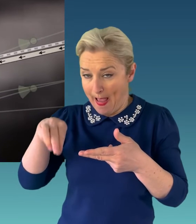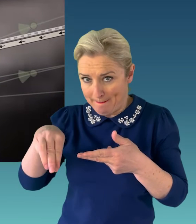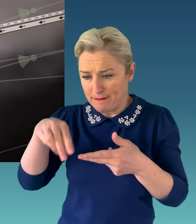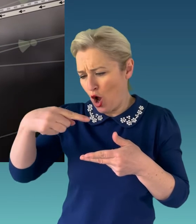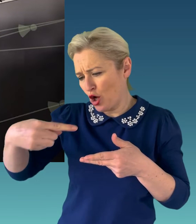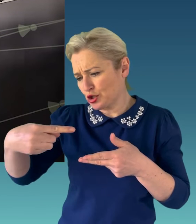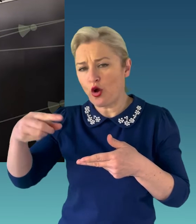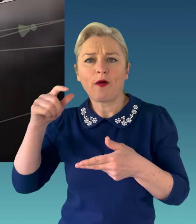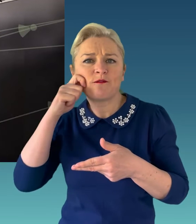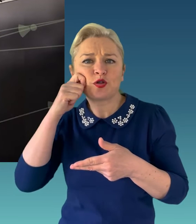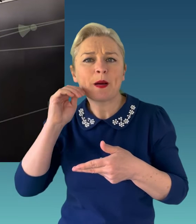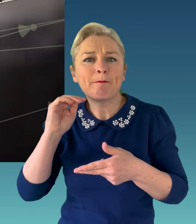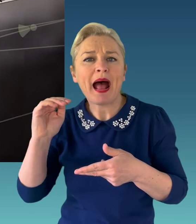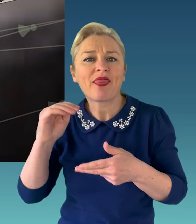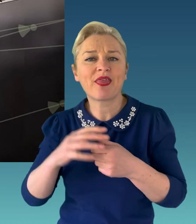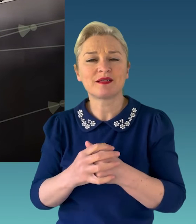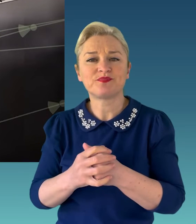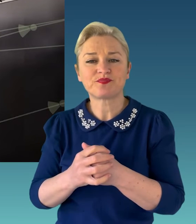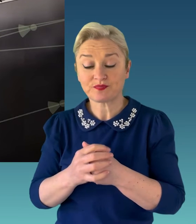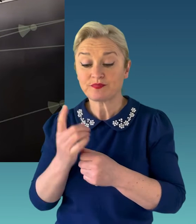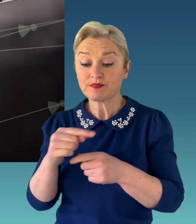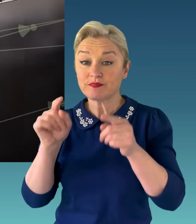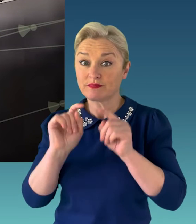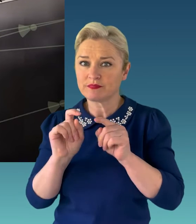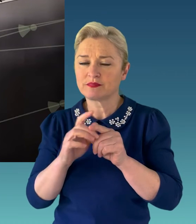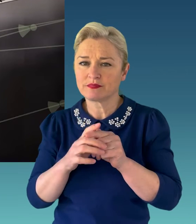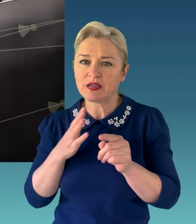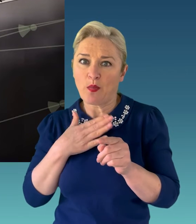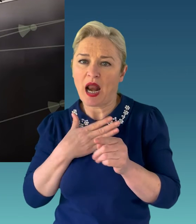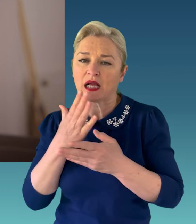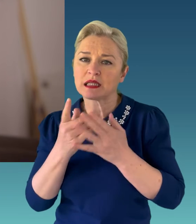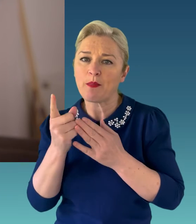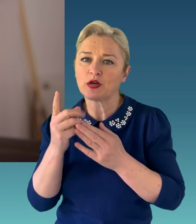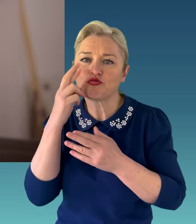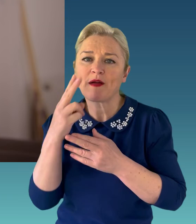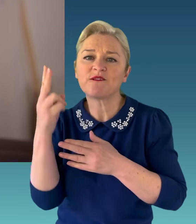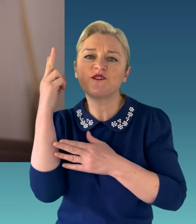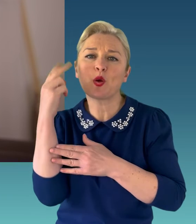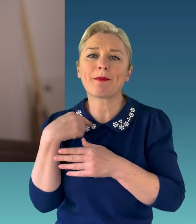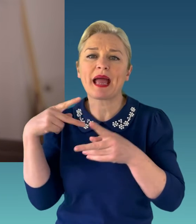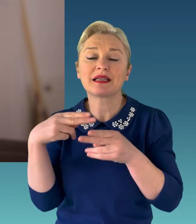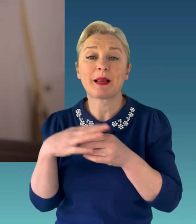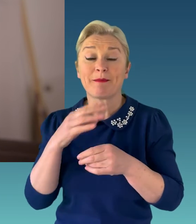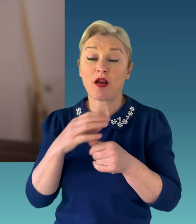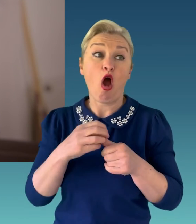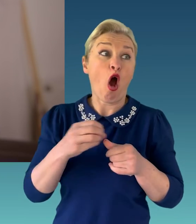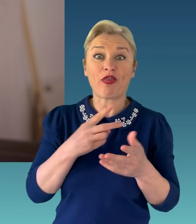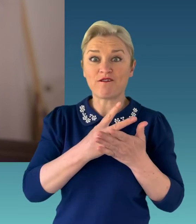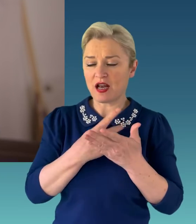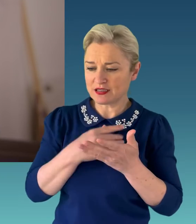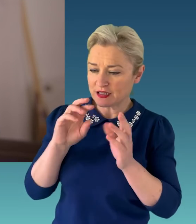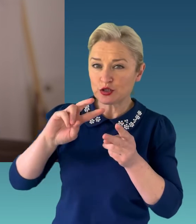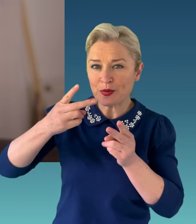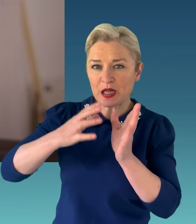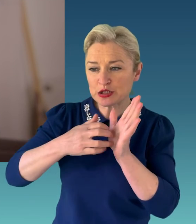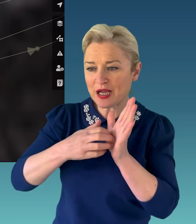And be sure to click the box that says, I would like somebody to review my edits. That means another OpenStreetMaps volunteer will check your work, which